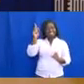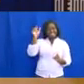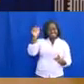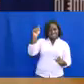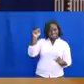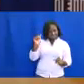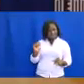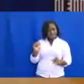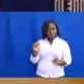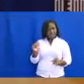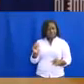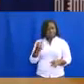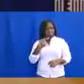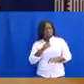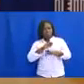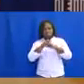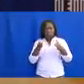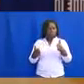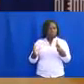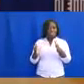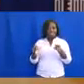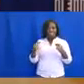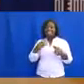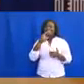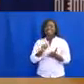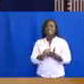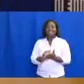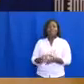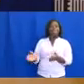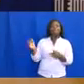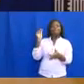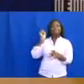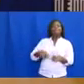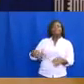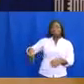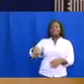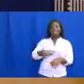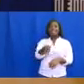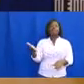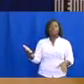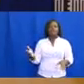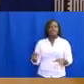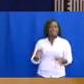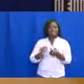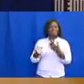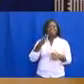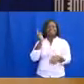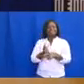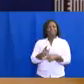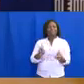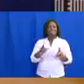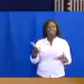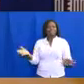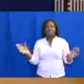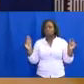I am thus in no way suggesting that we should let our guard down and throw out of the window the efforts